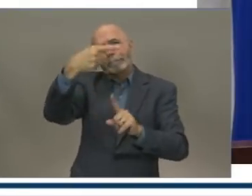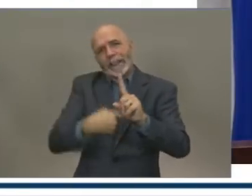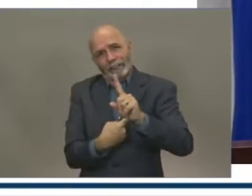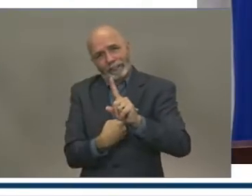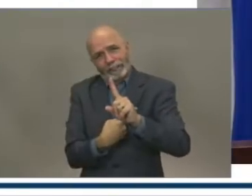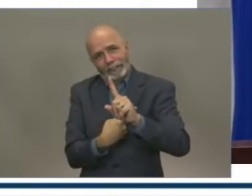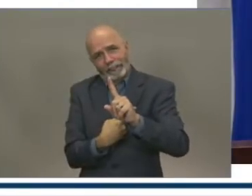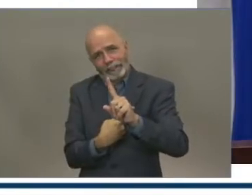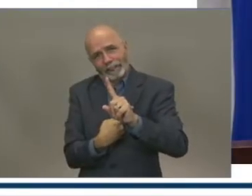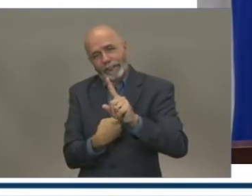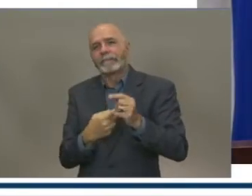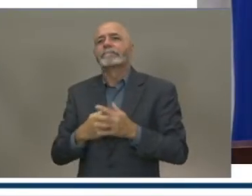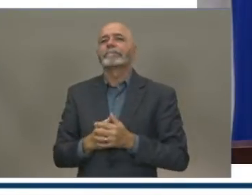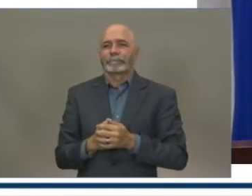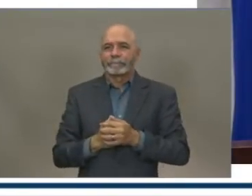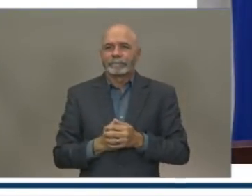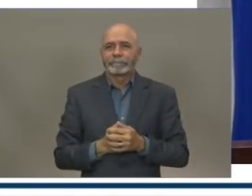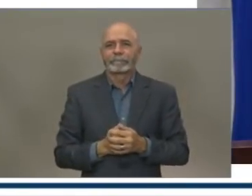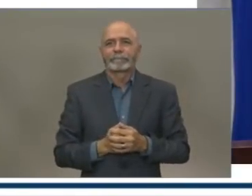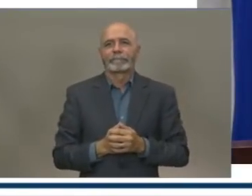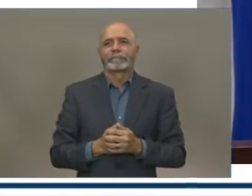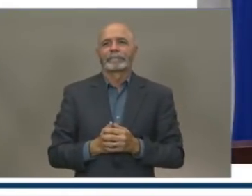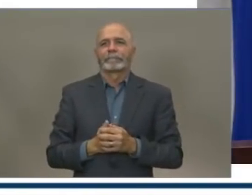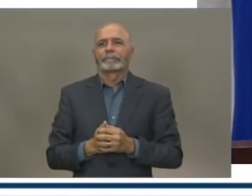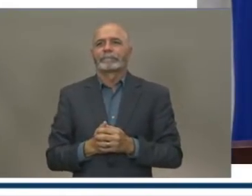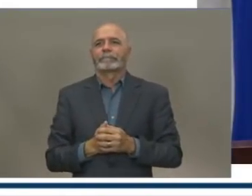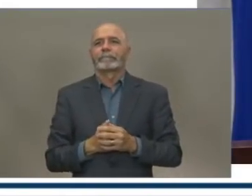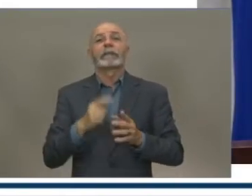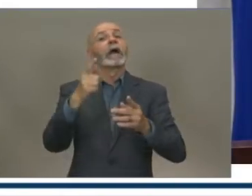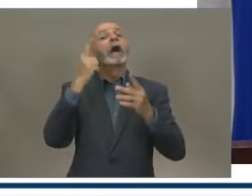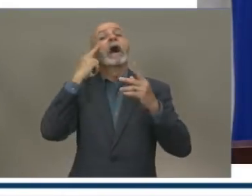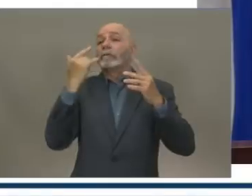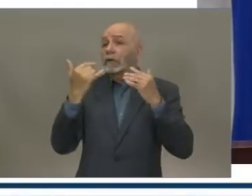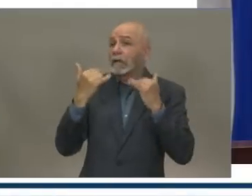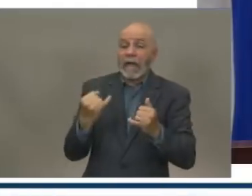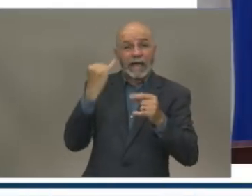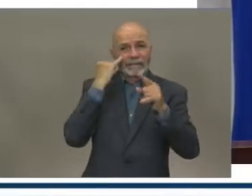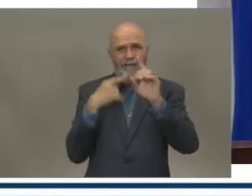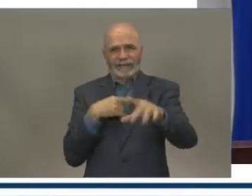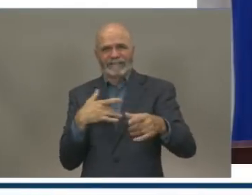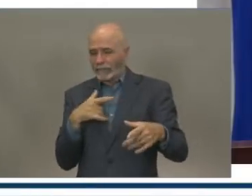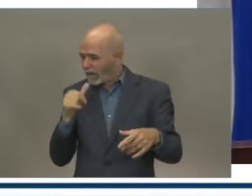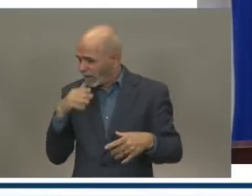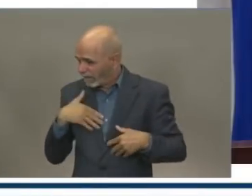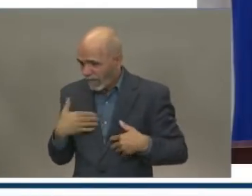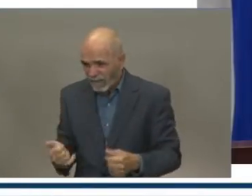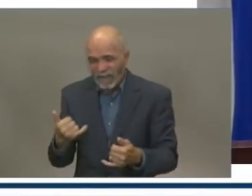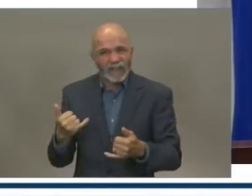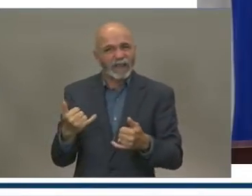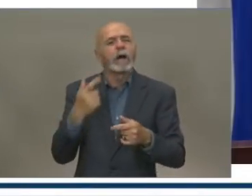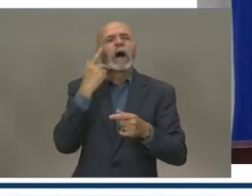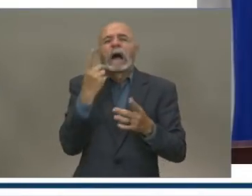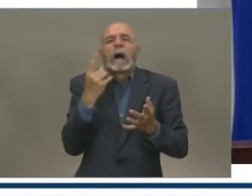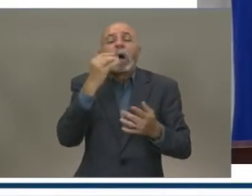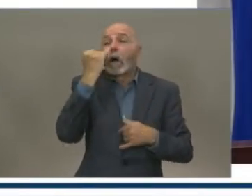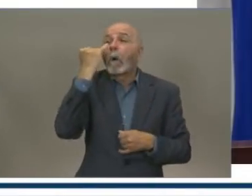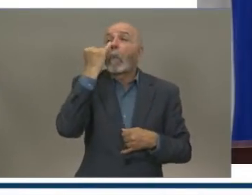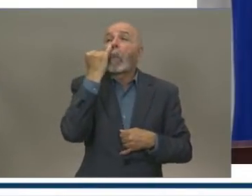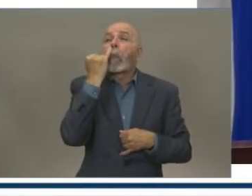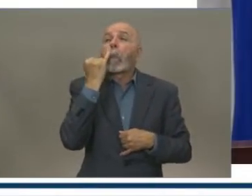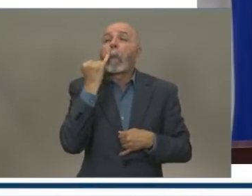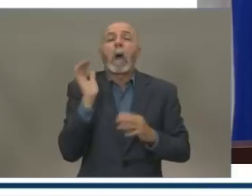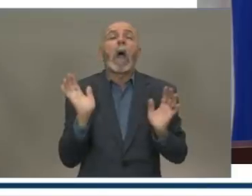who have received kits. In the meantime, if your child isn't feeling well, even if they have one mild symptom, follow